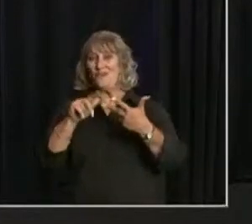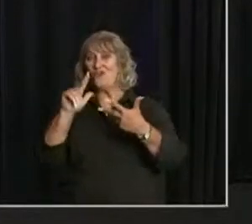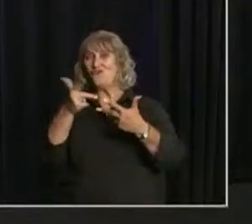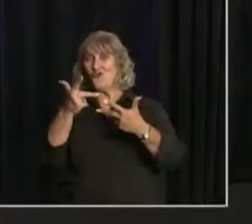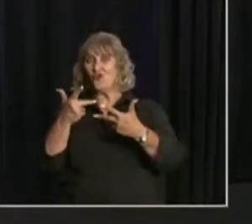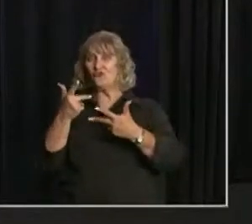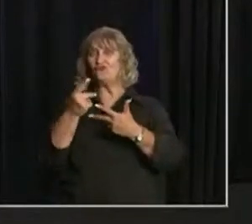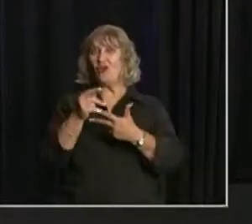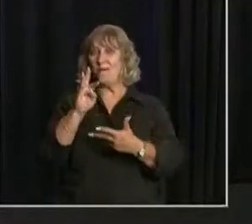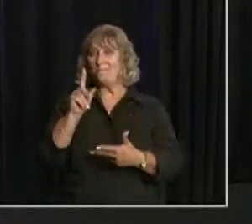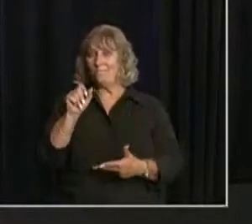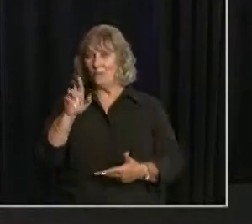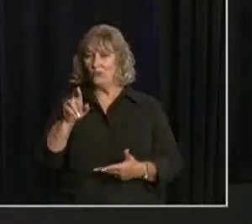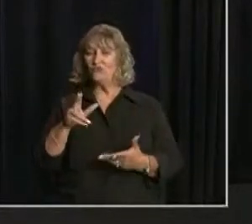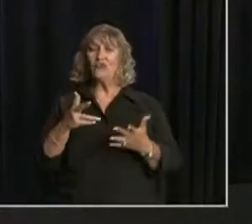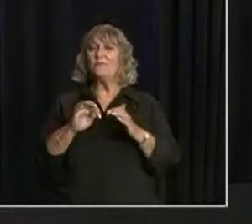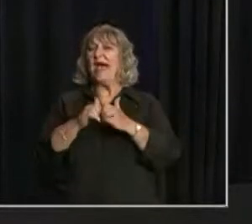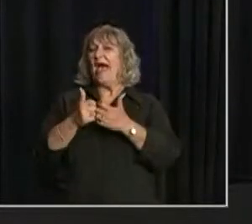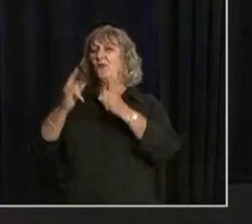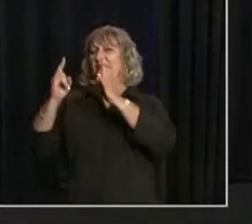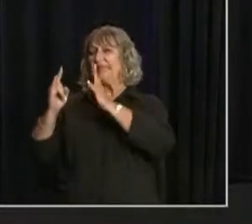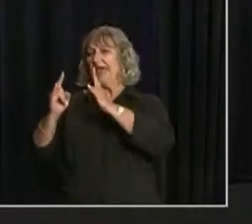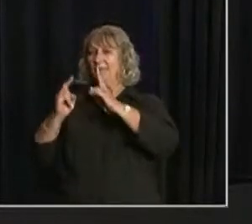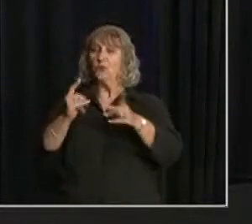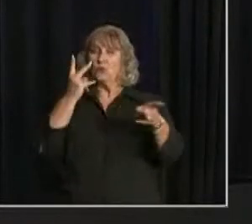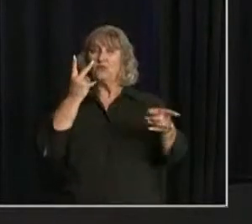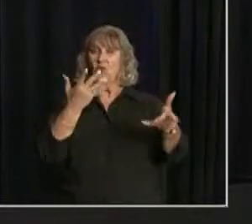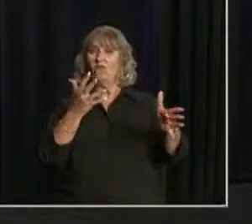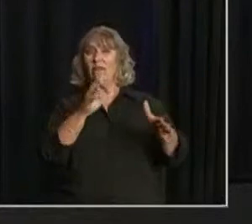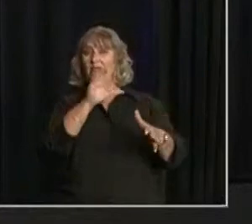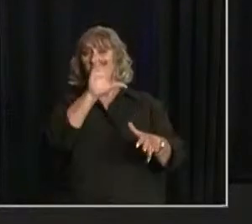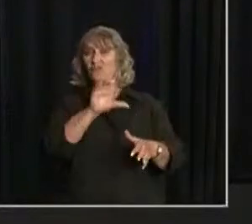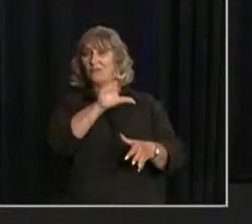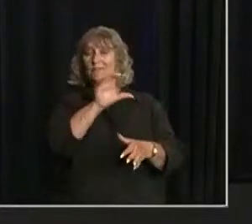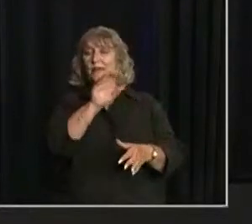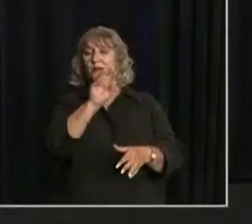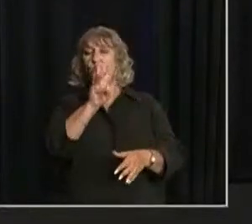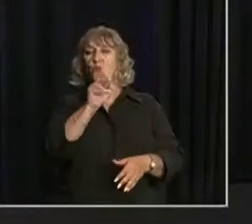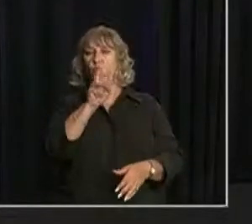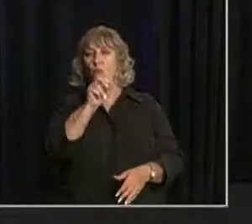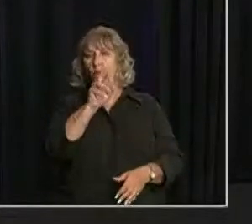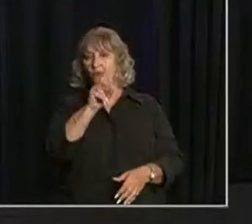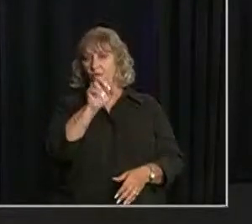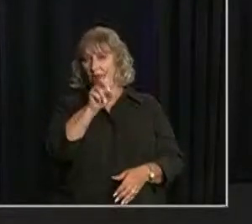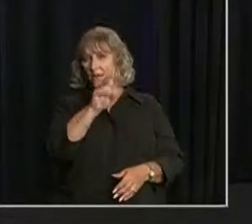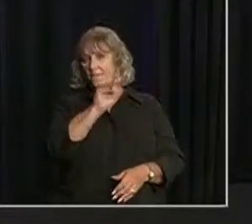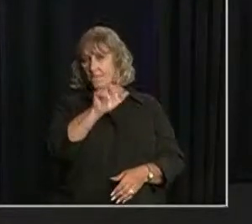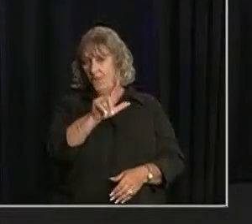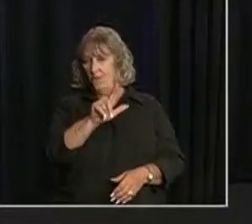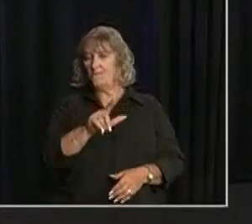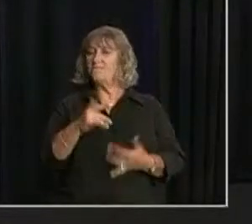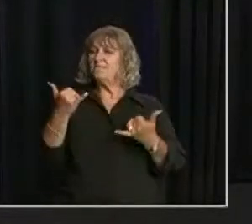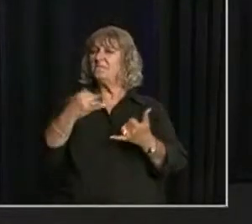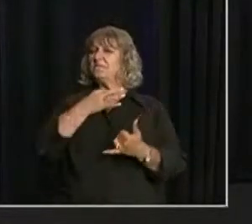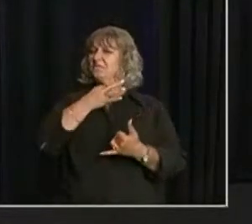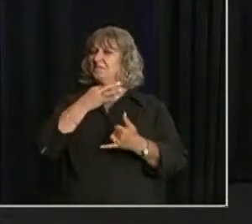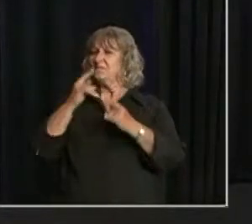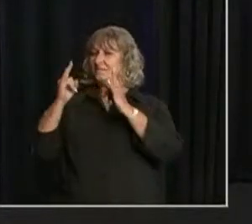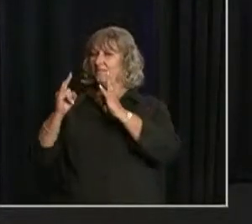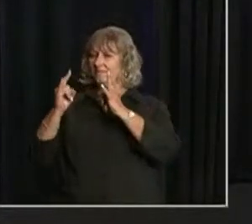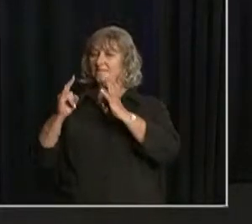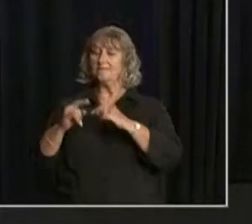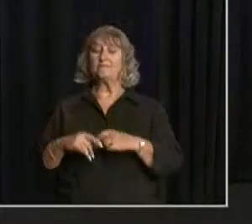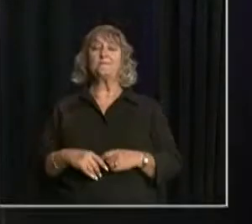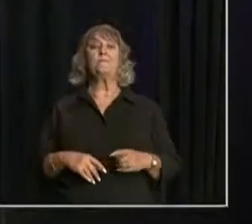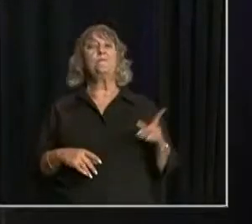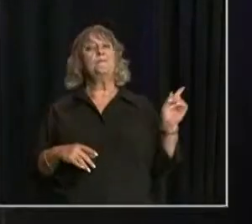people on its first day. So how were the first 3 days at the Alamo Dome last week? Thank you for the question. So far to date, again,